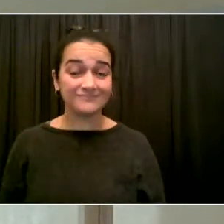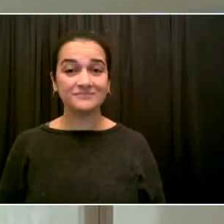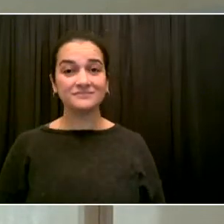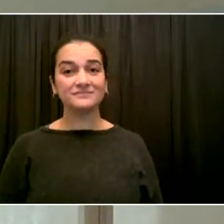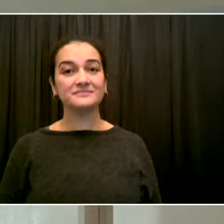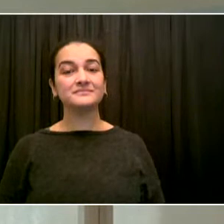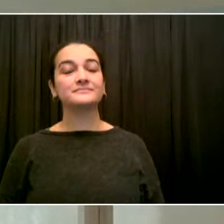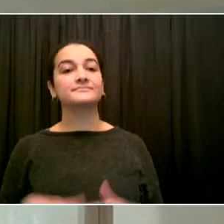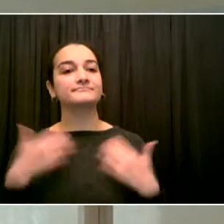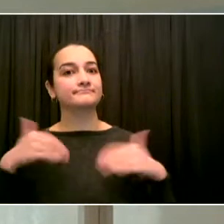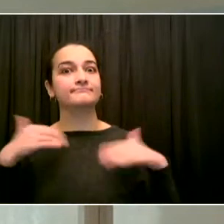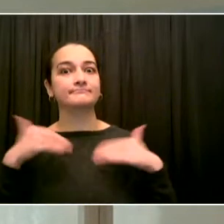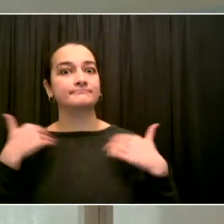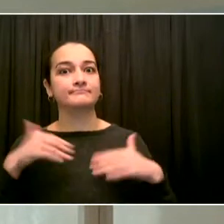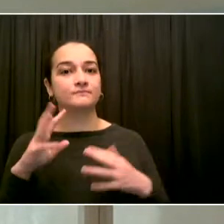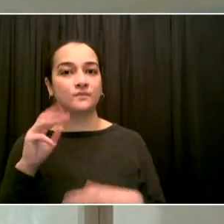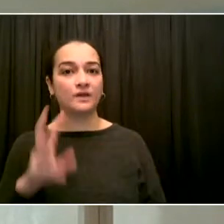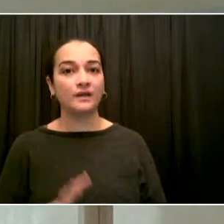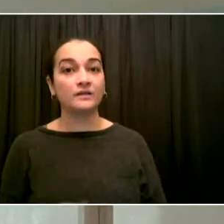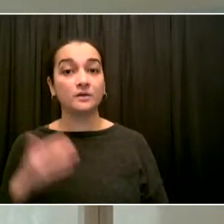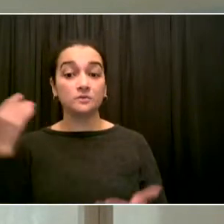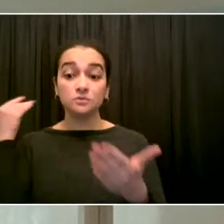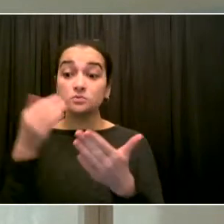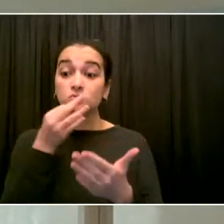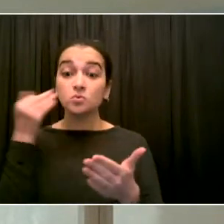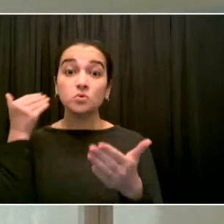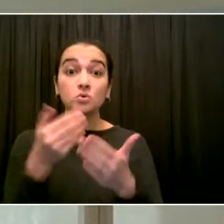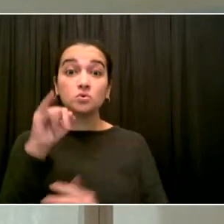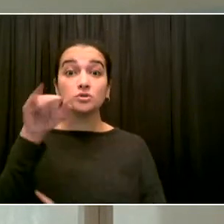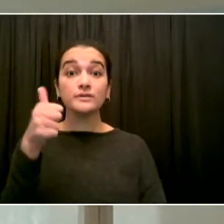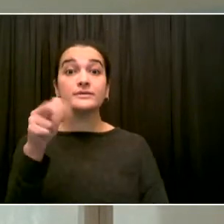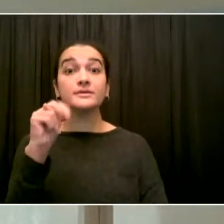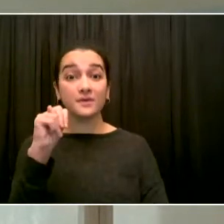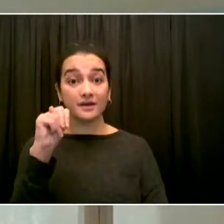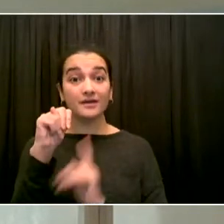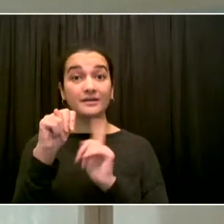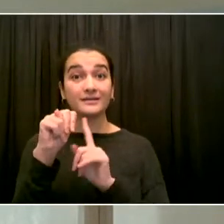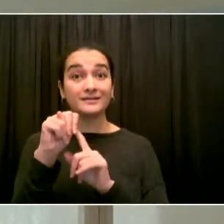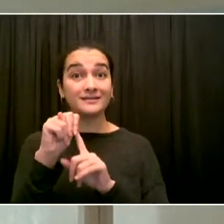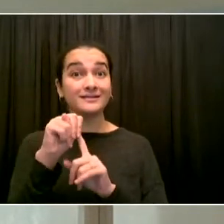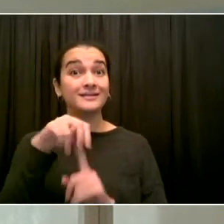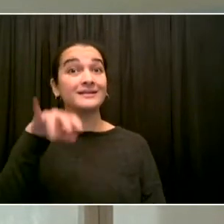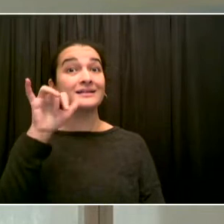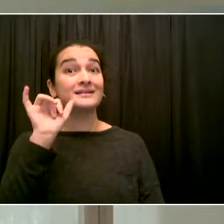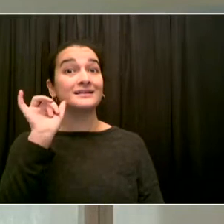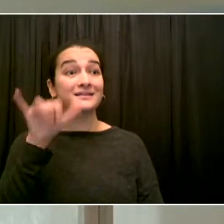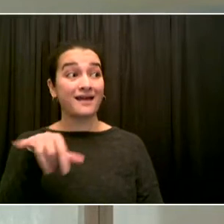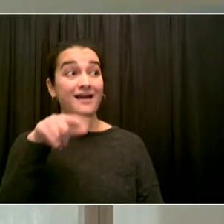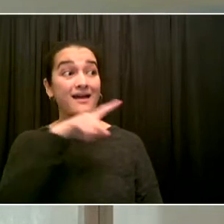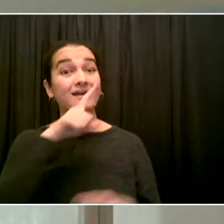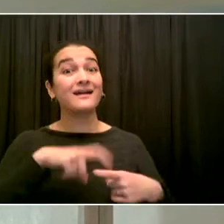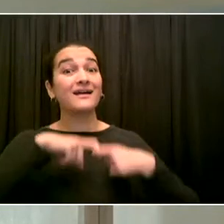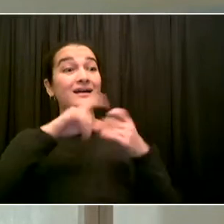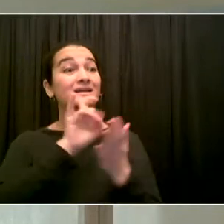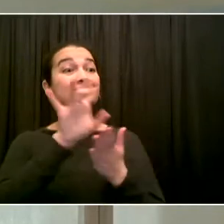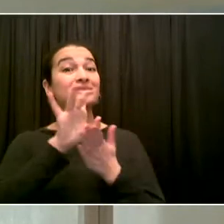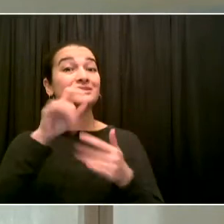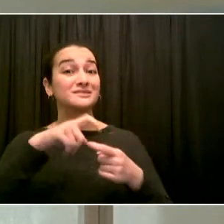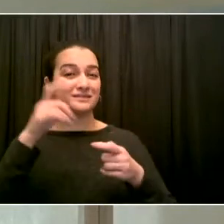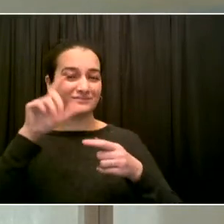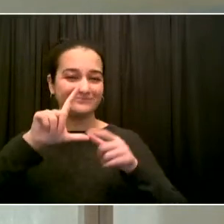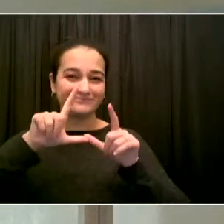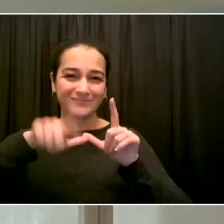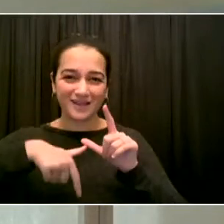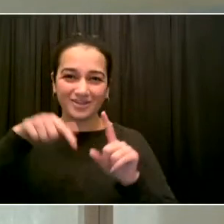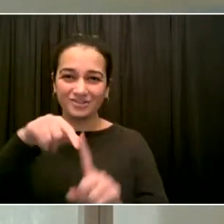This is a program that will be in place to help people keep a roof over their heads and to continue that track record of making a real